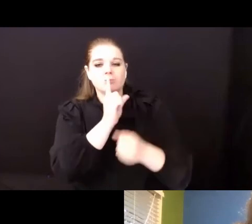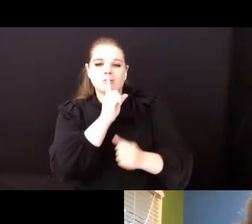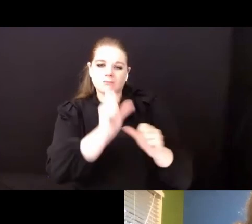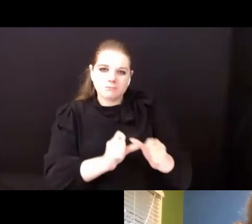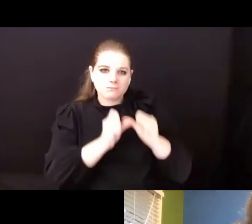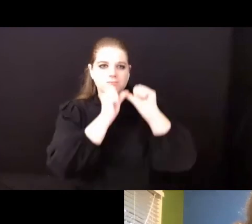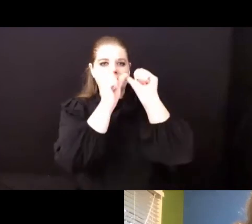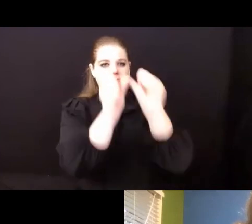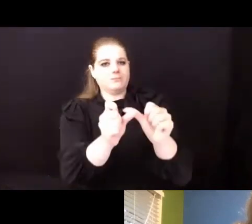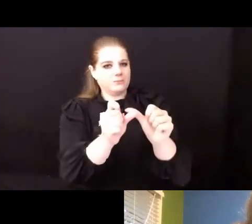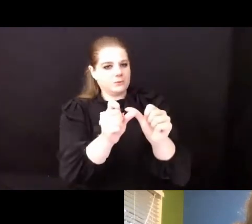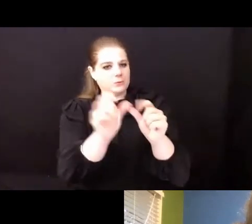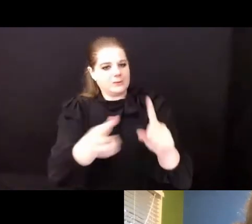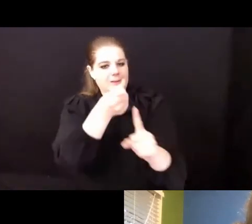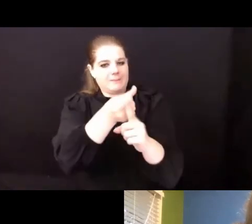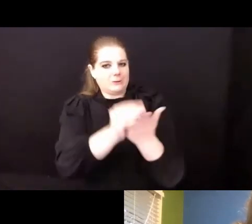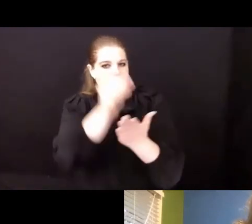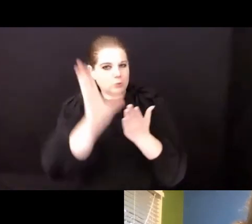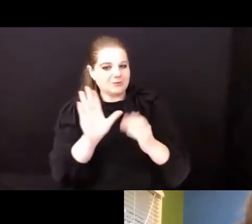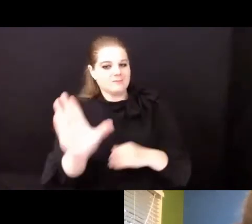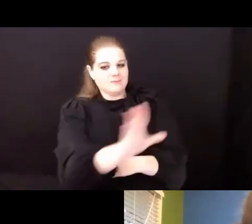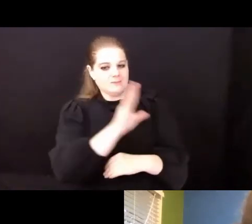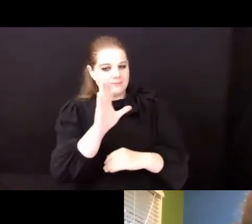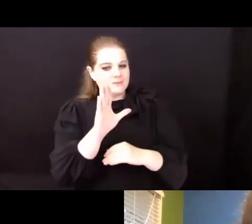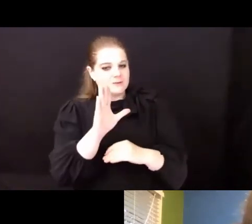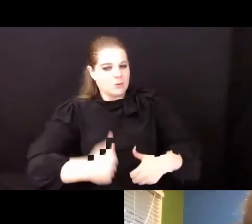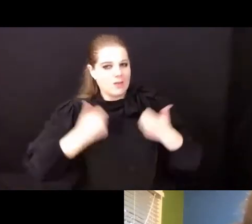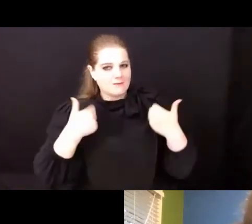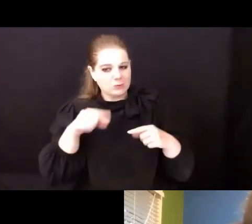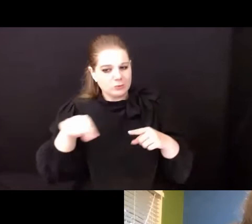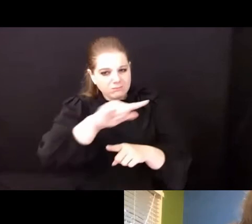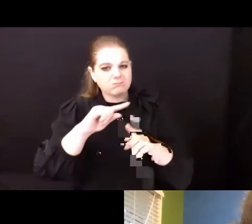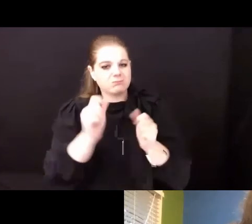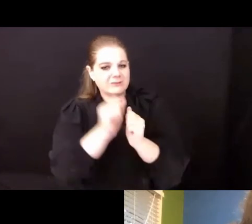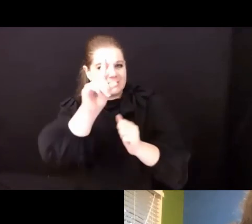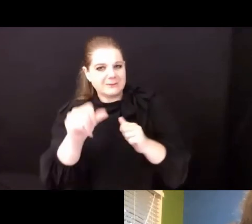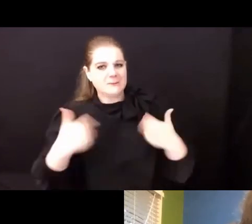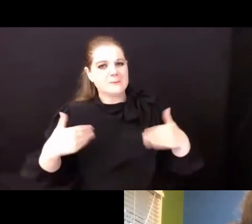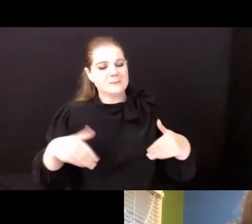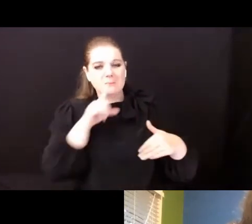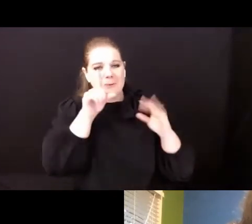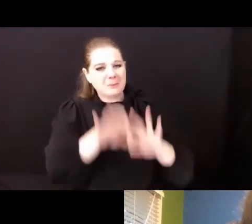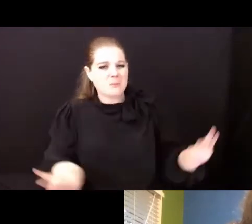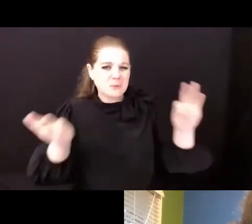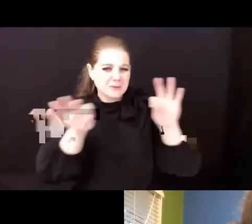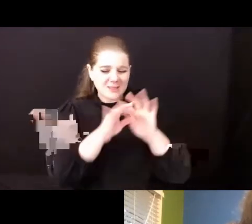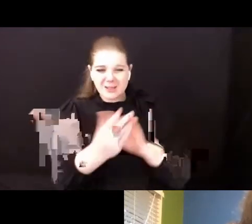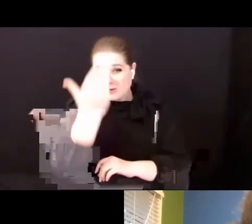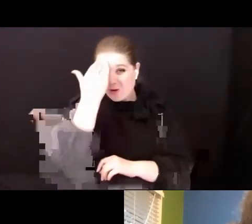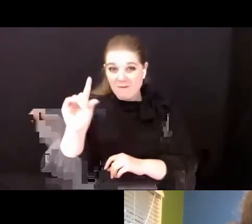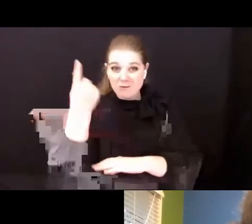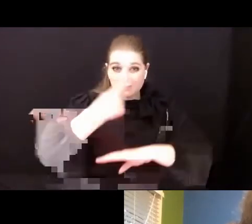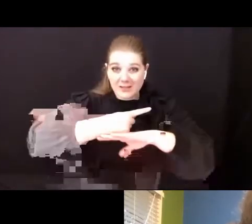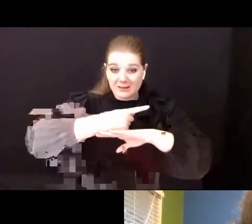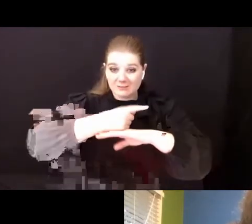make a difference in the lives of students with disabilities is so important. And this is just, not only is the first day of the semester a reminder of why